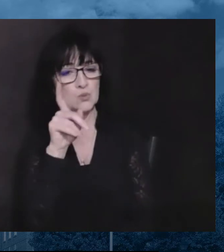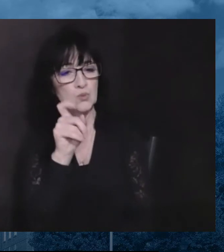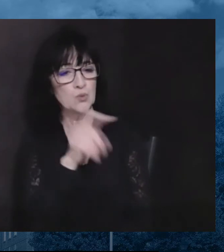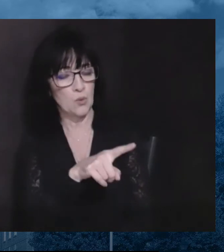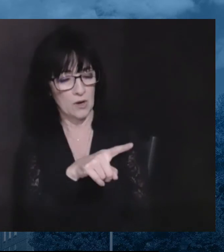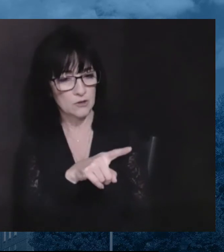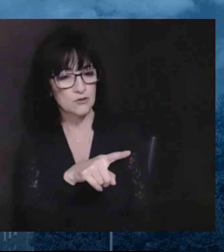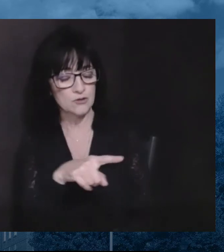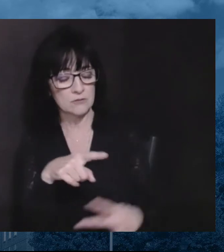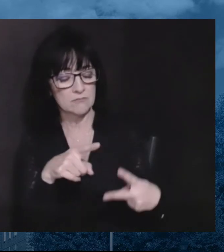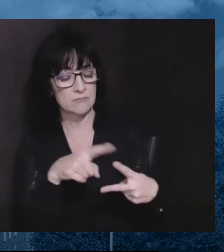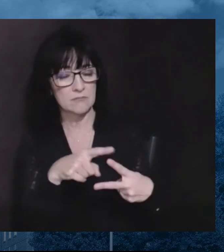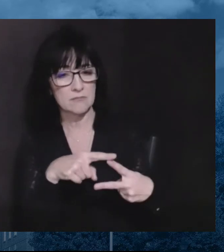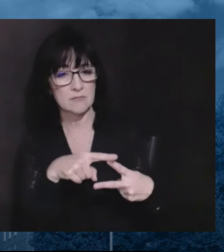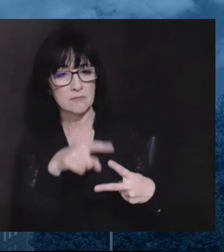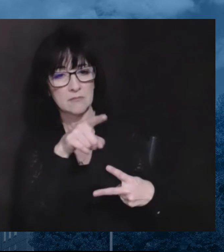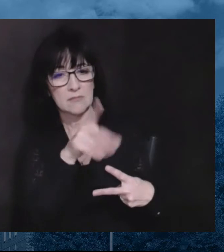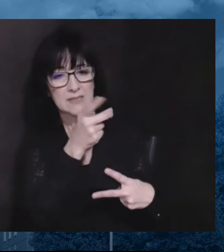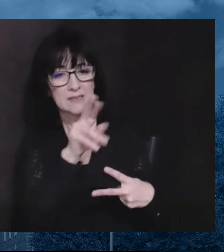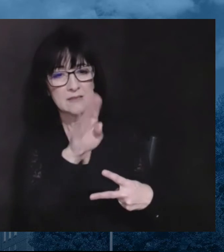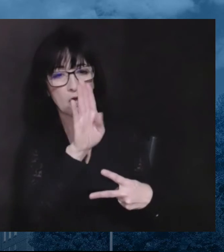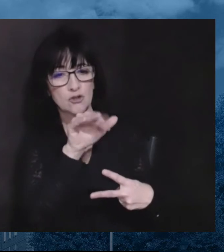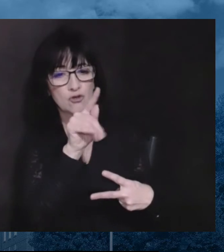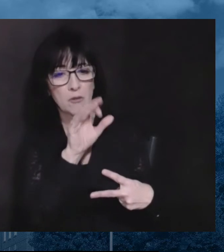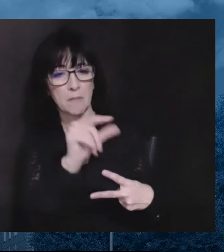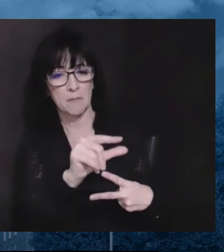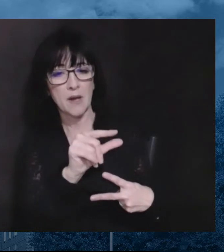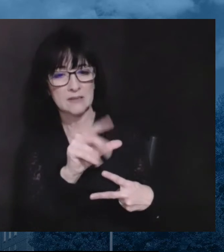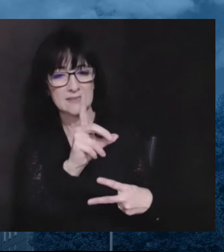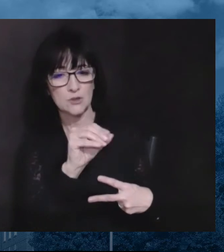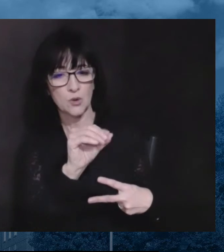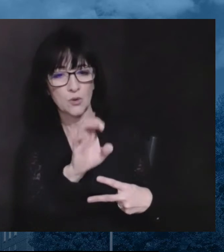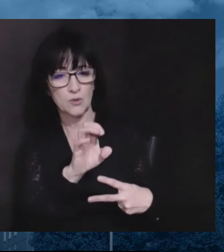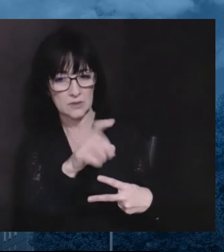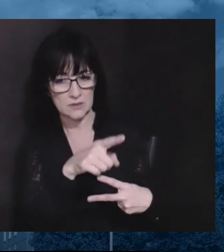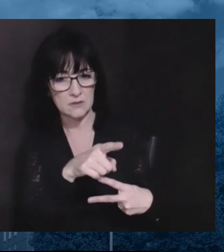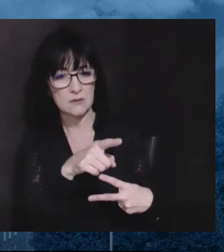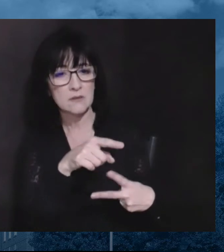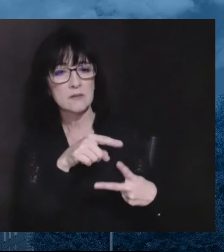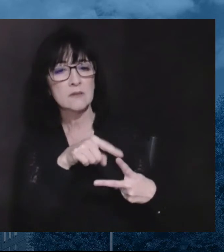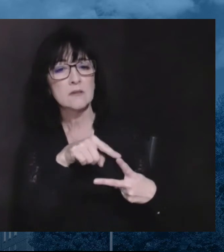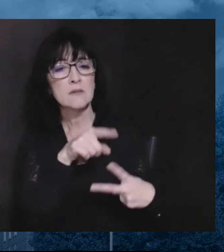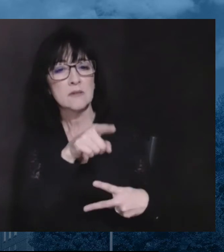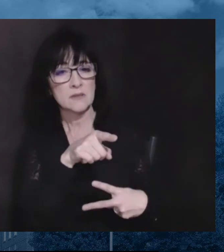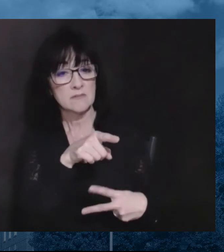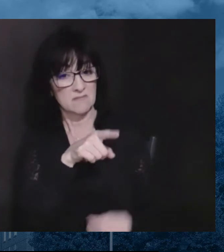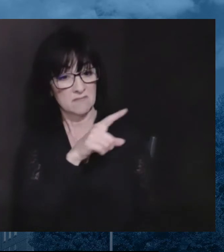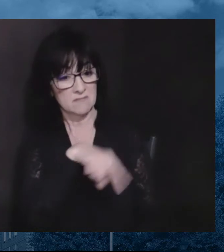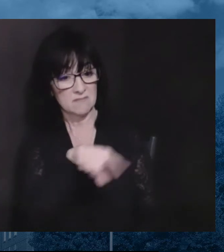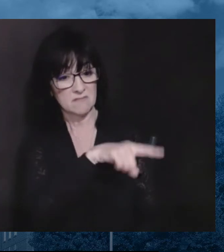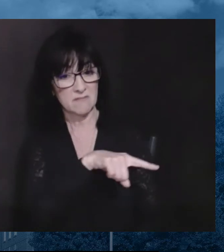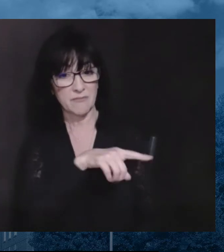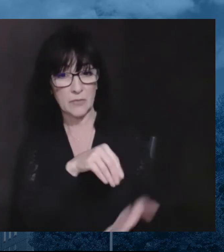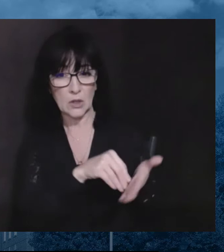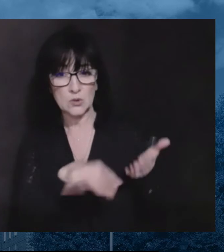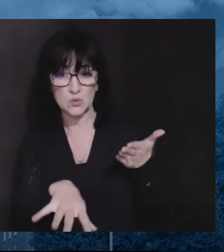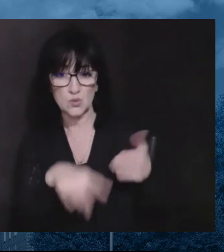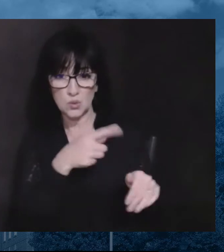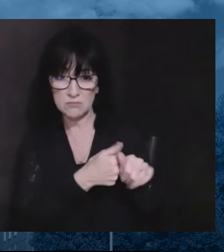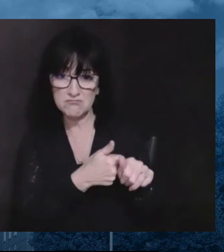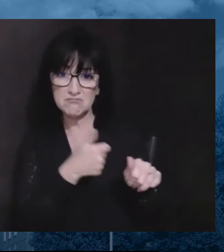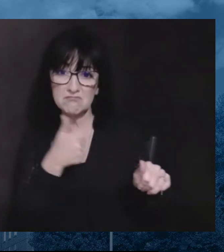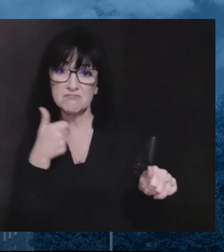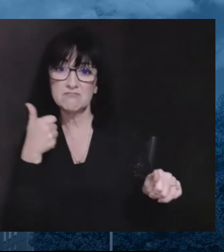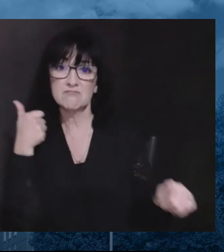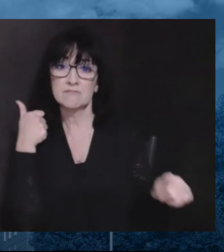for Dr. Bunting. I'm curious how far behind kids are falling in their studies as a result of remote